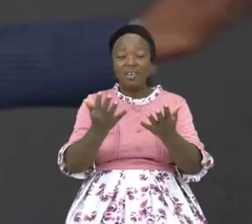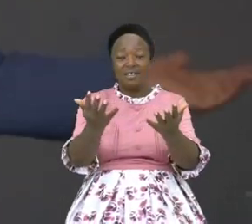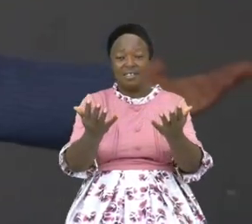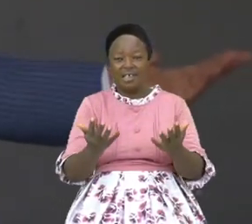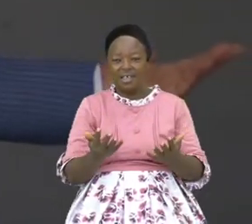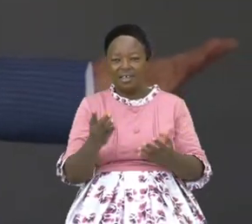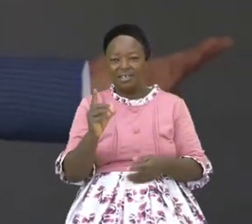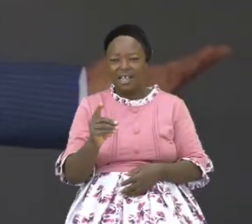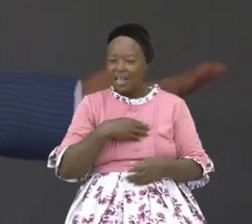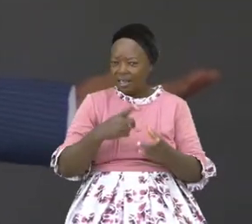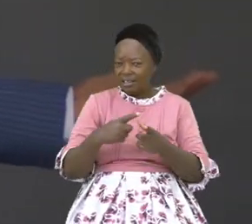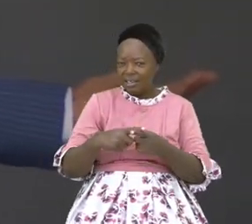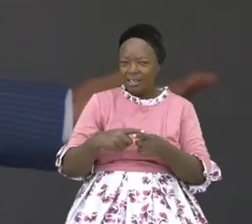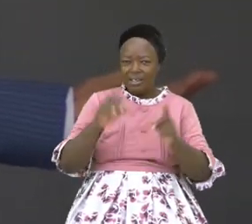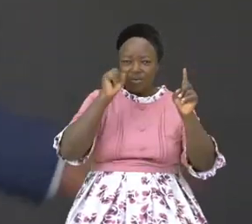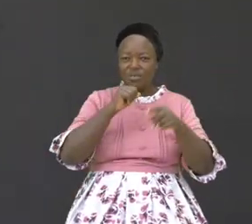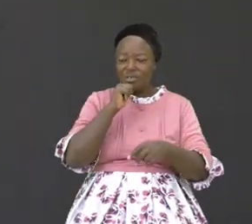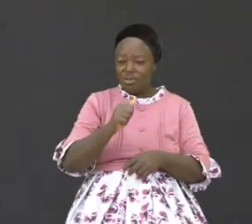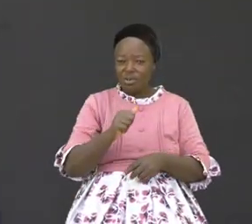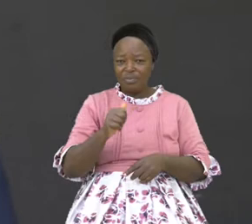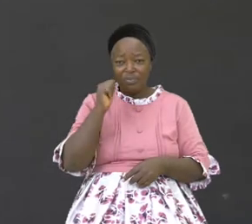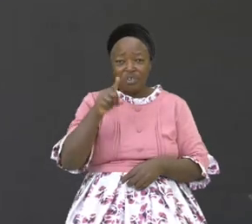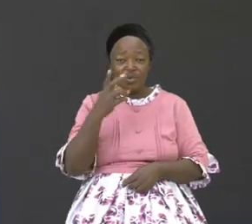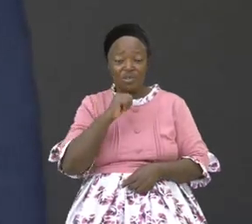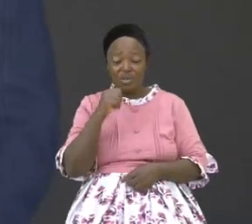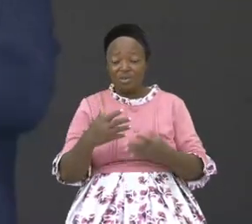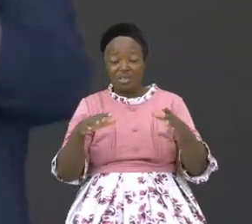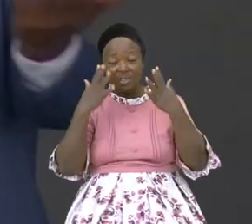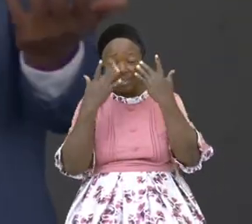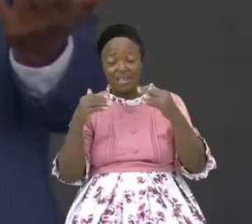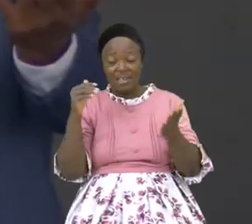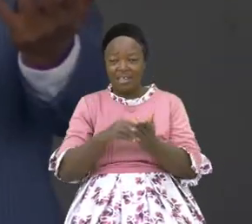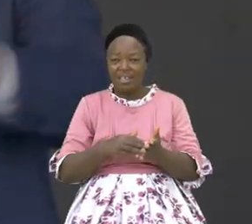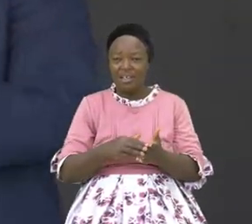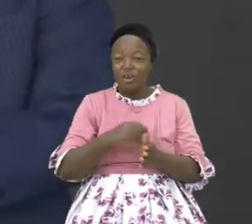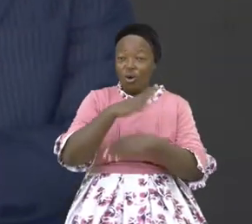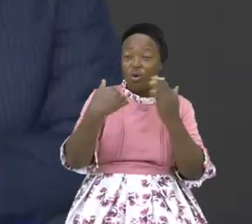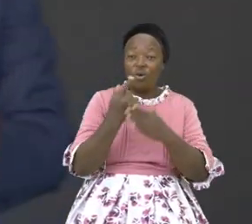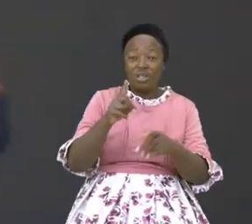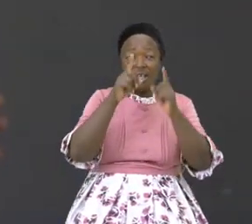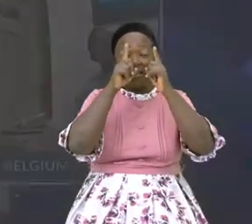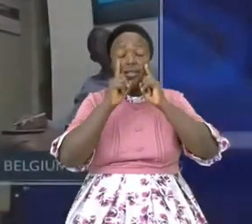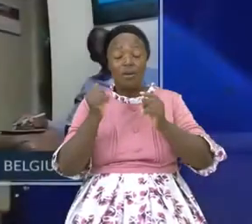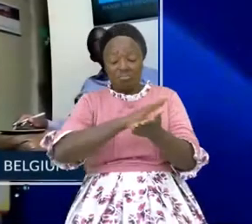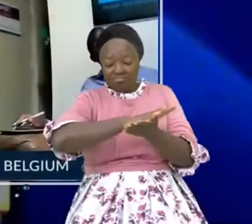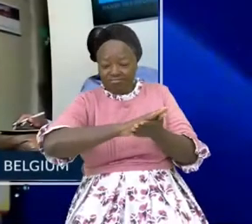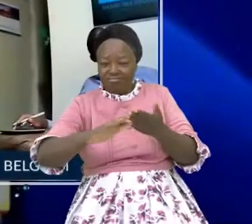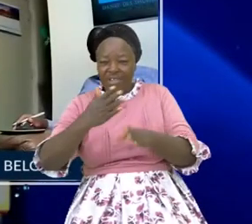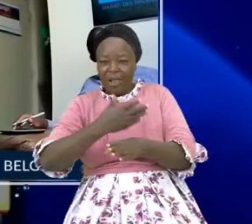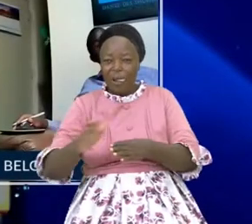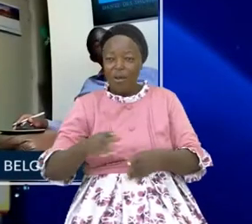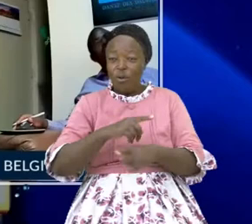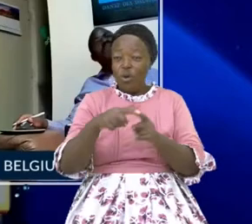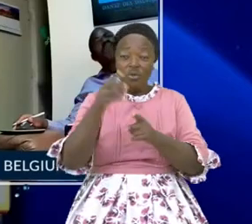And then she was no more sad. She was no more sorrowful. All the tears were wiped away. When you